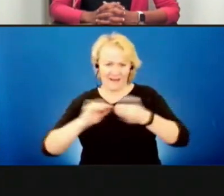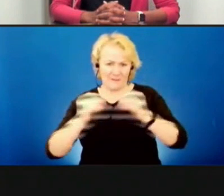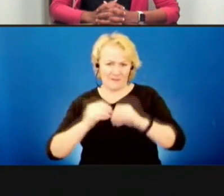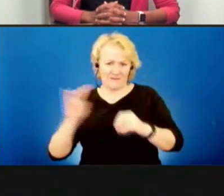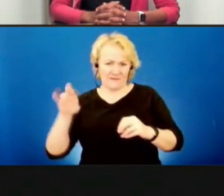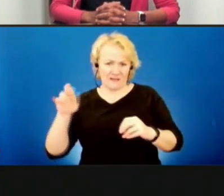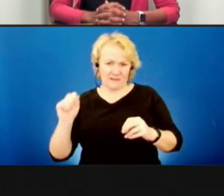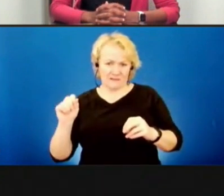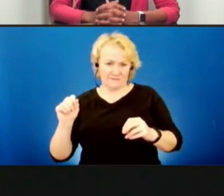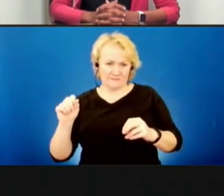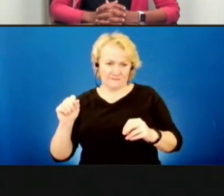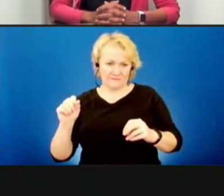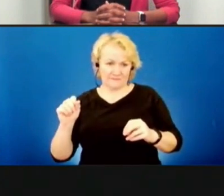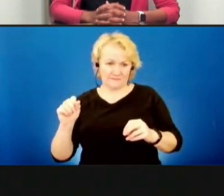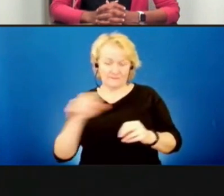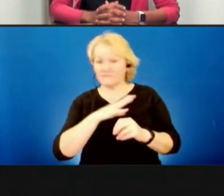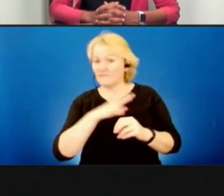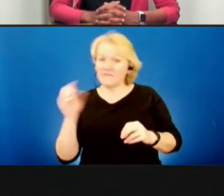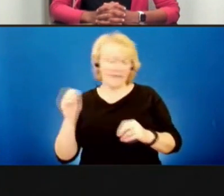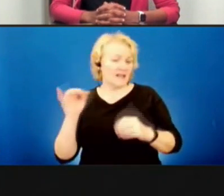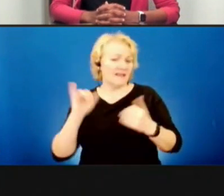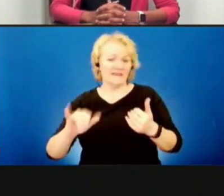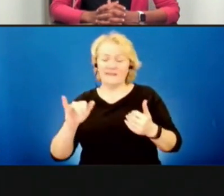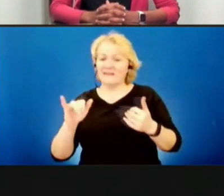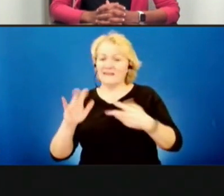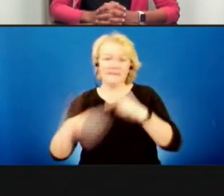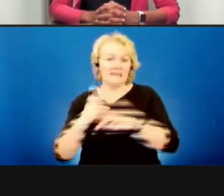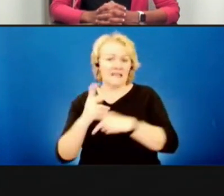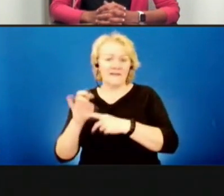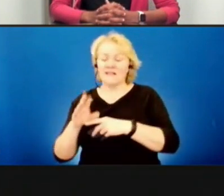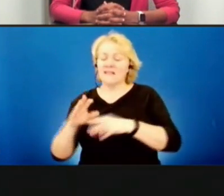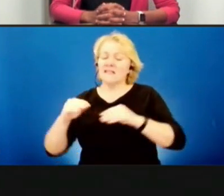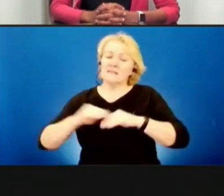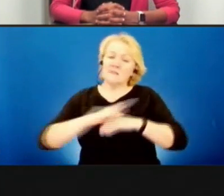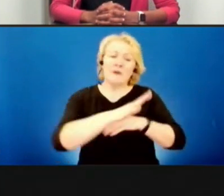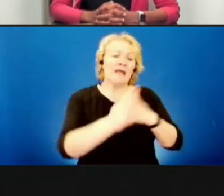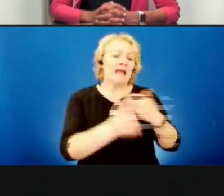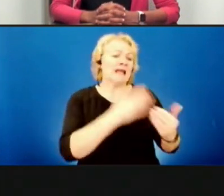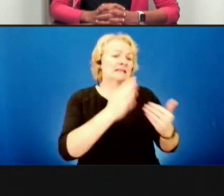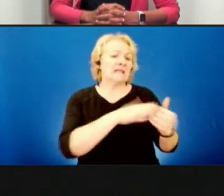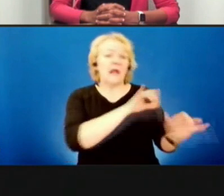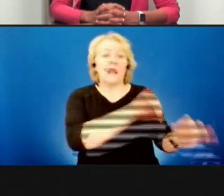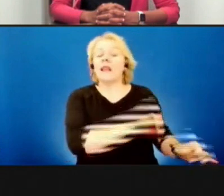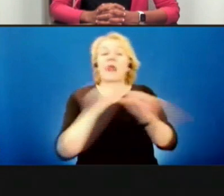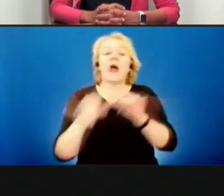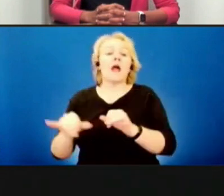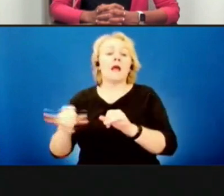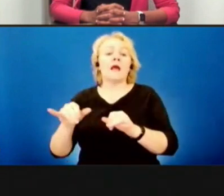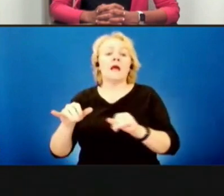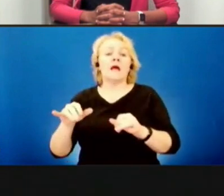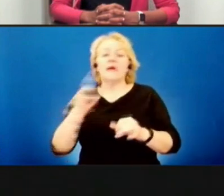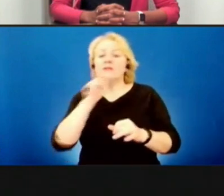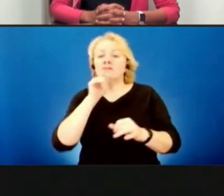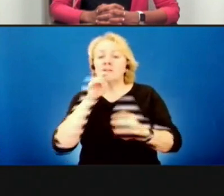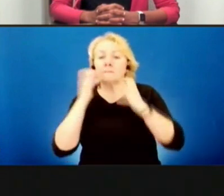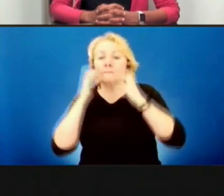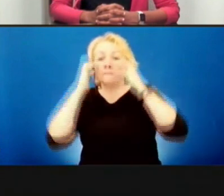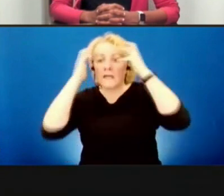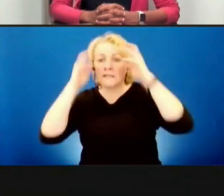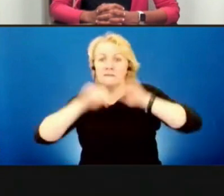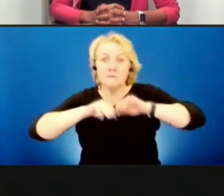between individuals and spread to one another at the rate that we spread chickenpox, for instance. So masking will stop